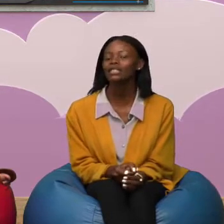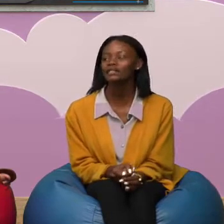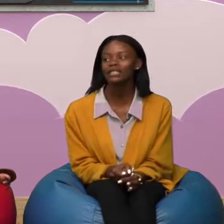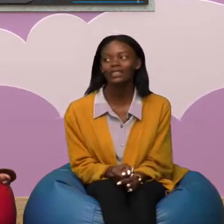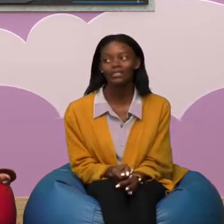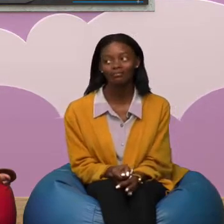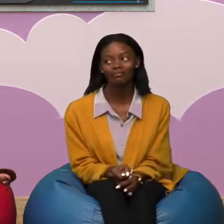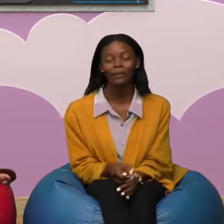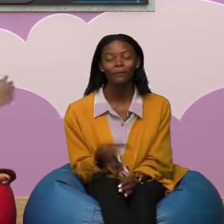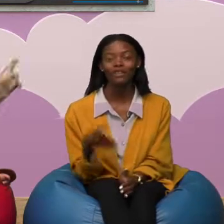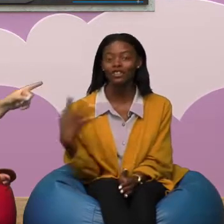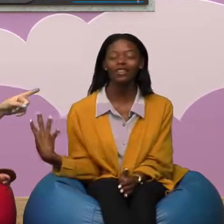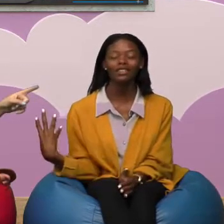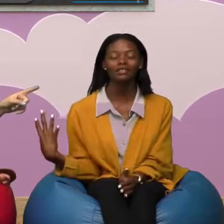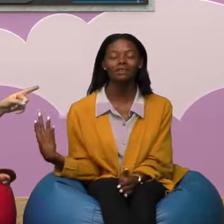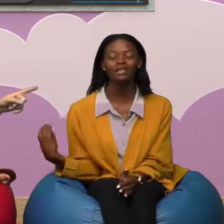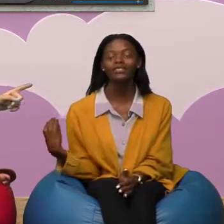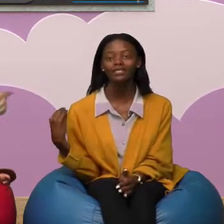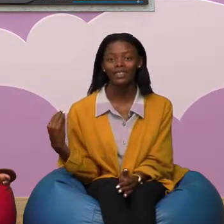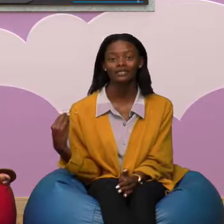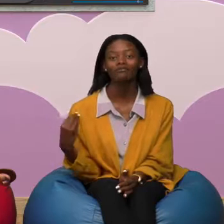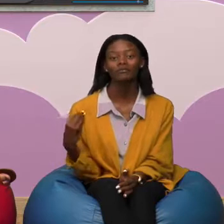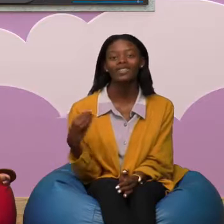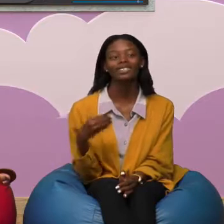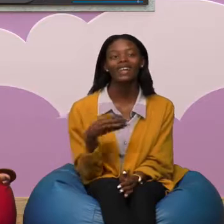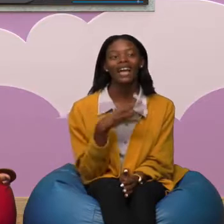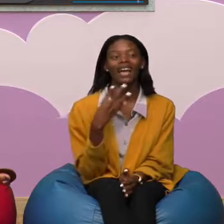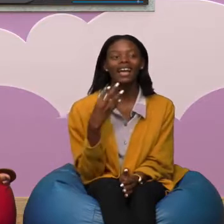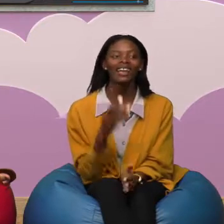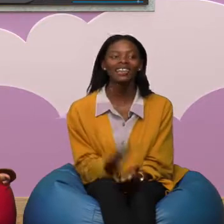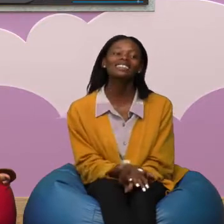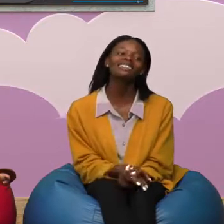gonna play. activity. Yeah, the But active you're going to activity. explain that to me because